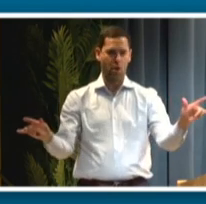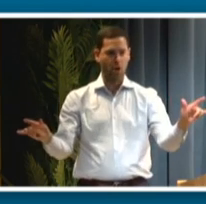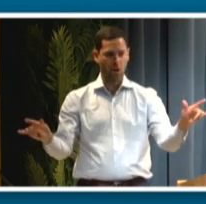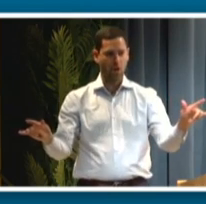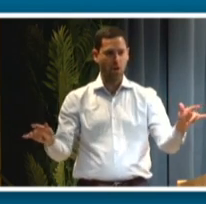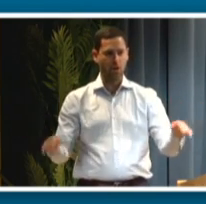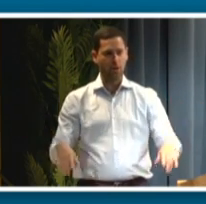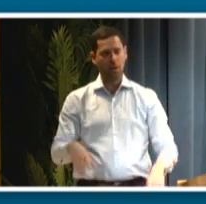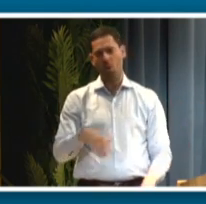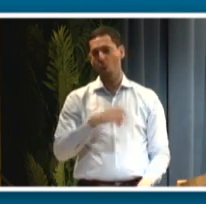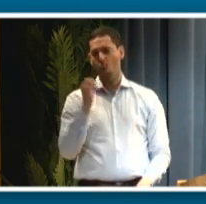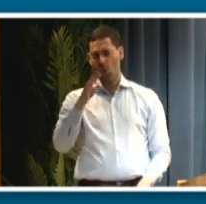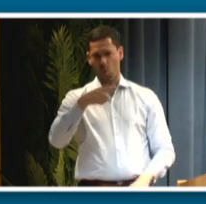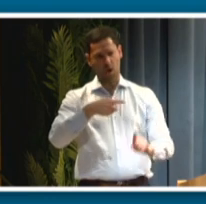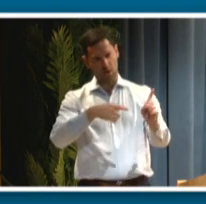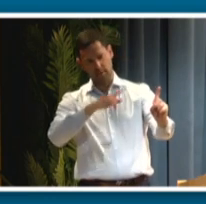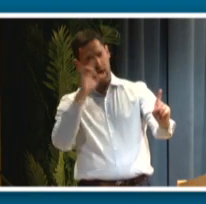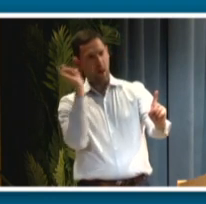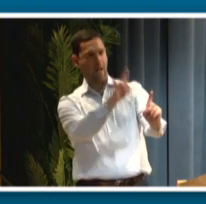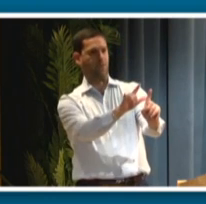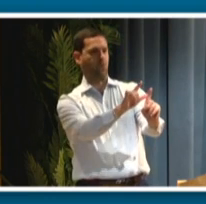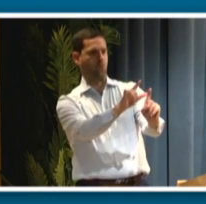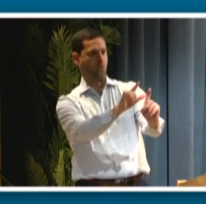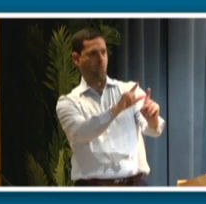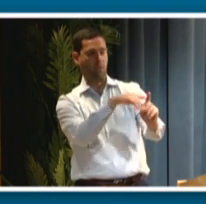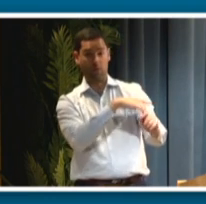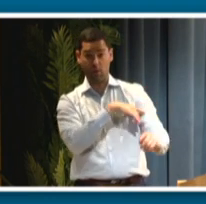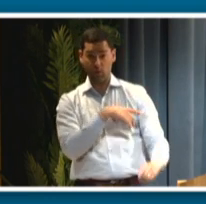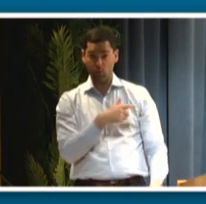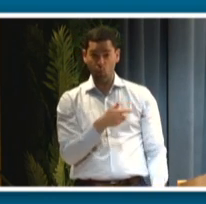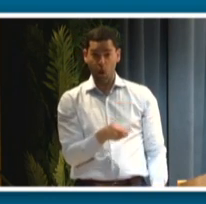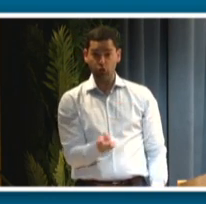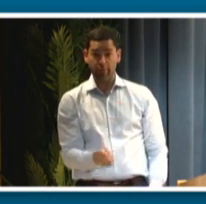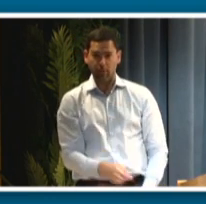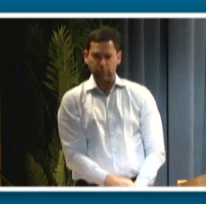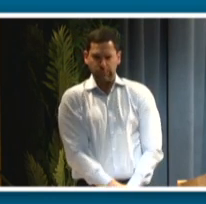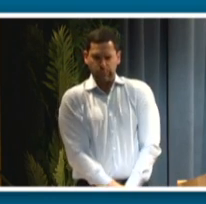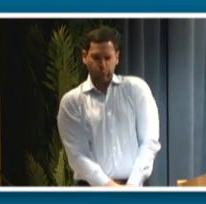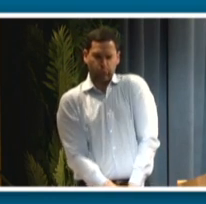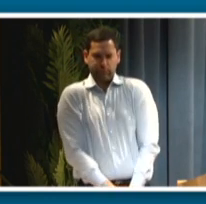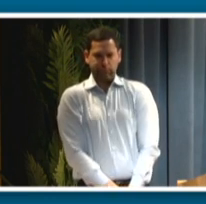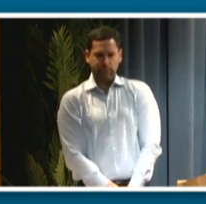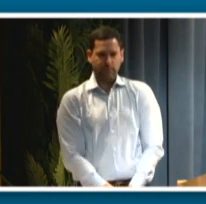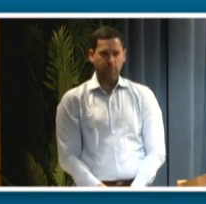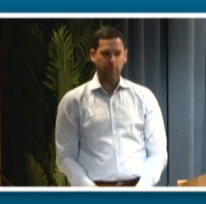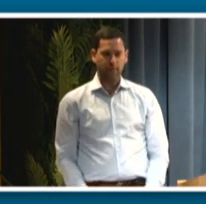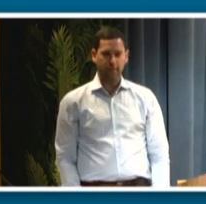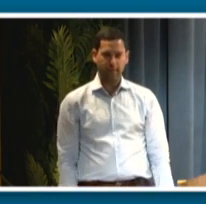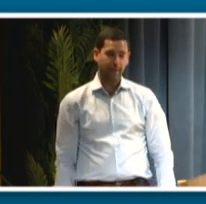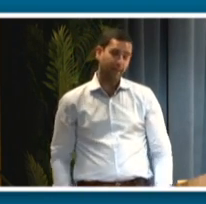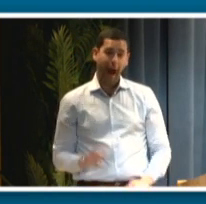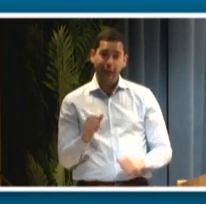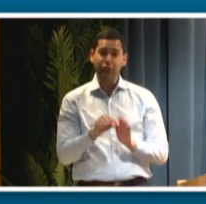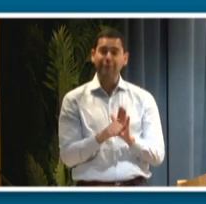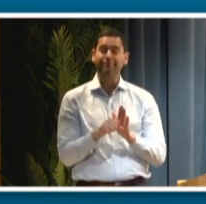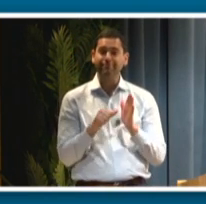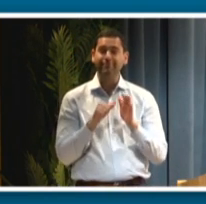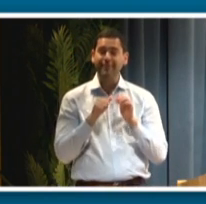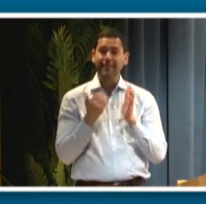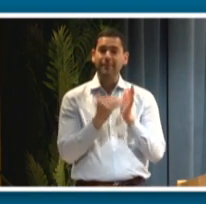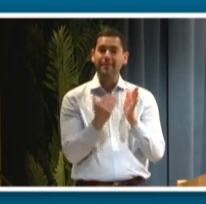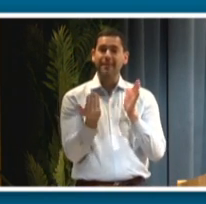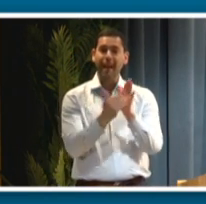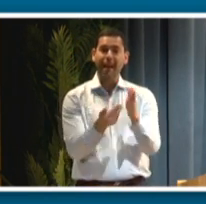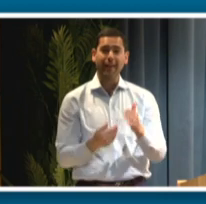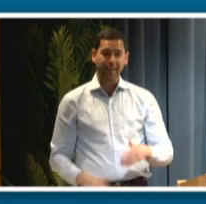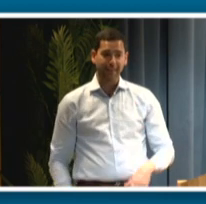out, yo, I love you. Mm. I love you. And you'll watch them squirm a little bit. And I just keep saying it. It might be the